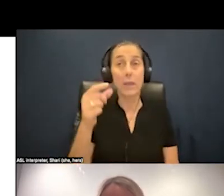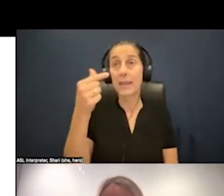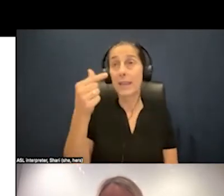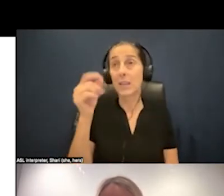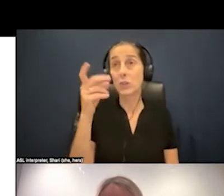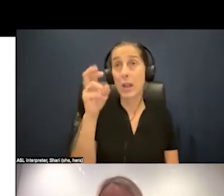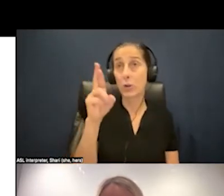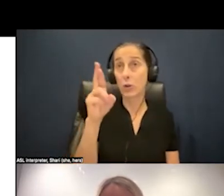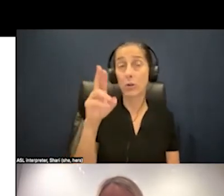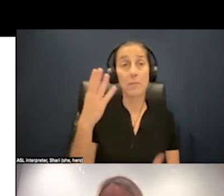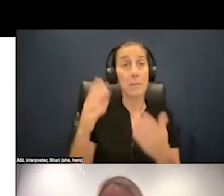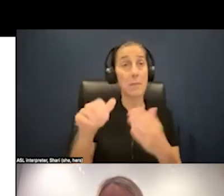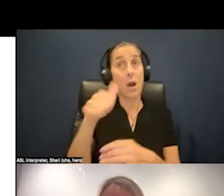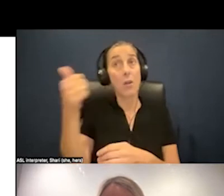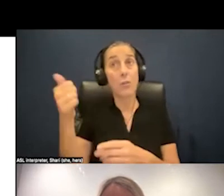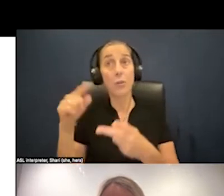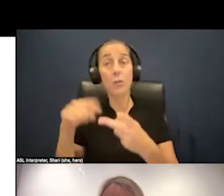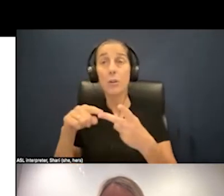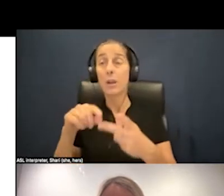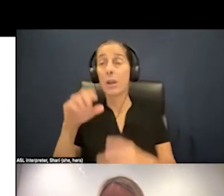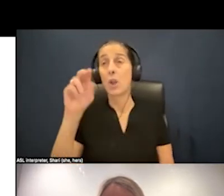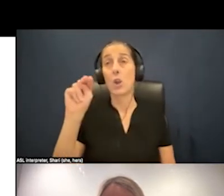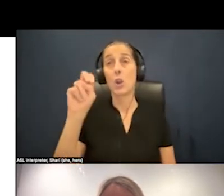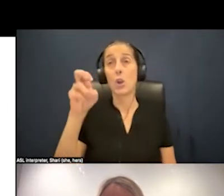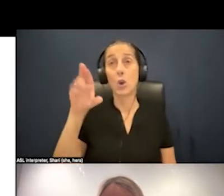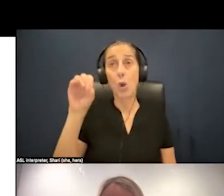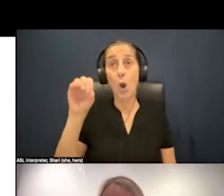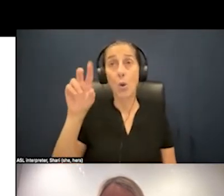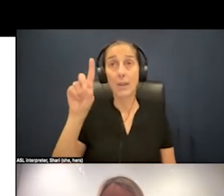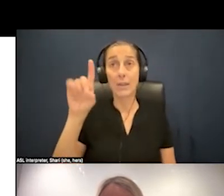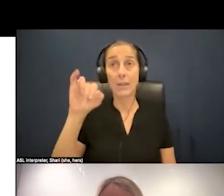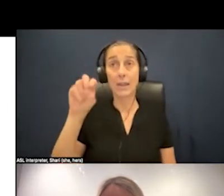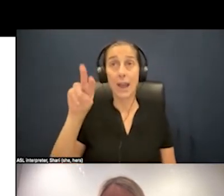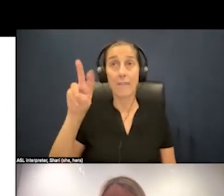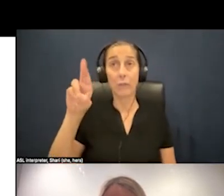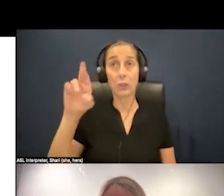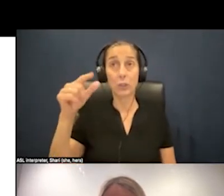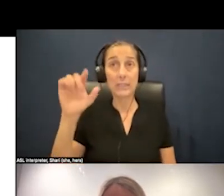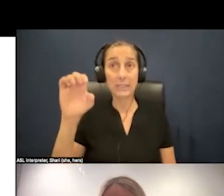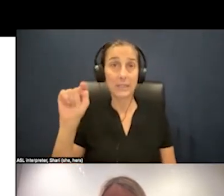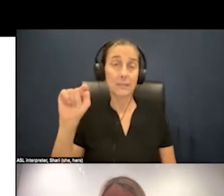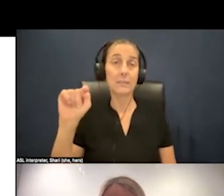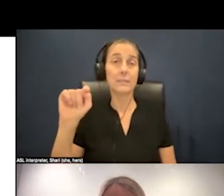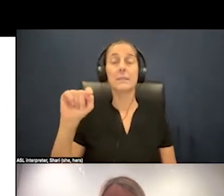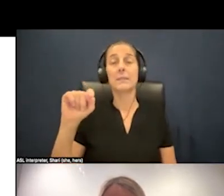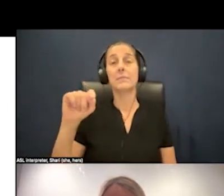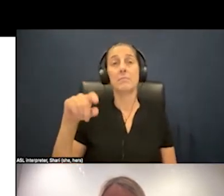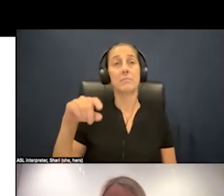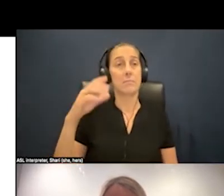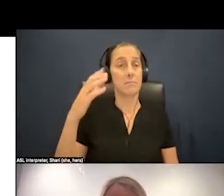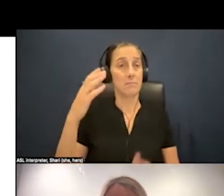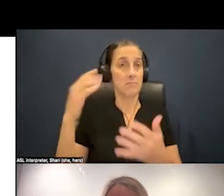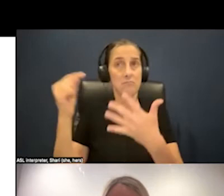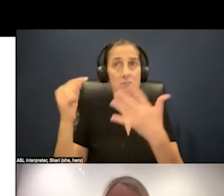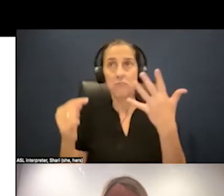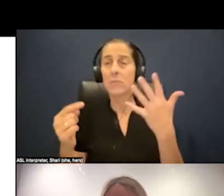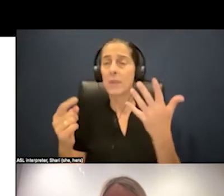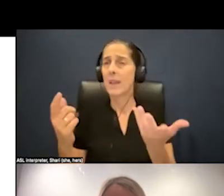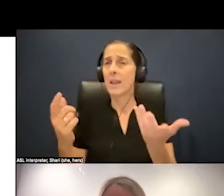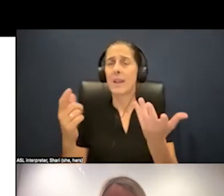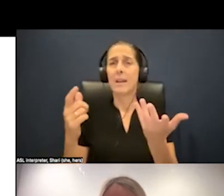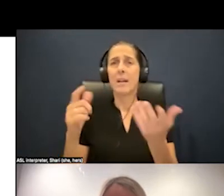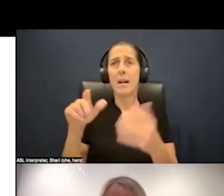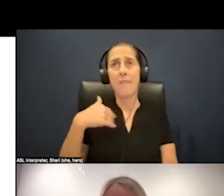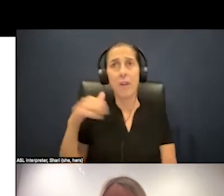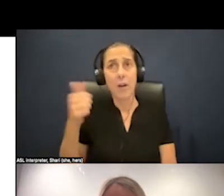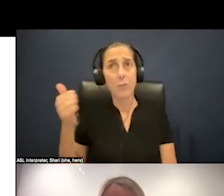require. Whatever it is that, again, helps you to feel most comfortable and able to be engaging in that visit should be respected, should